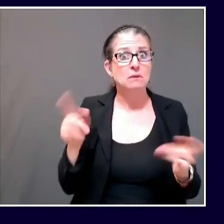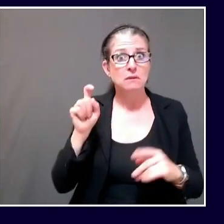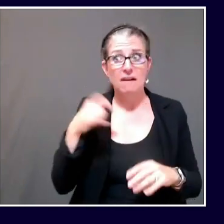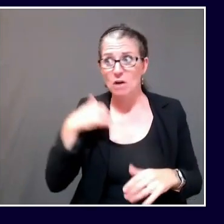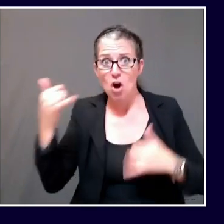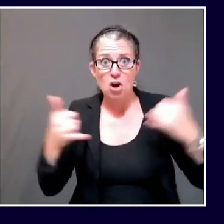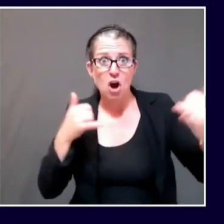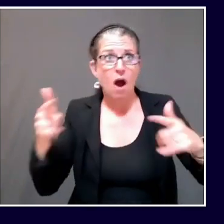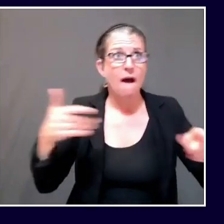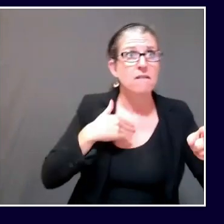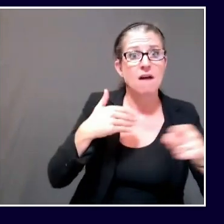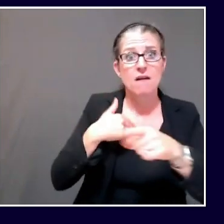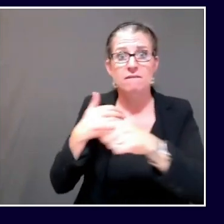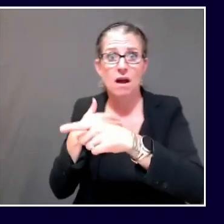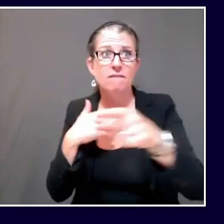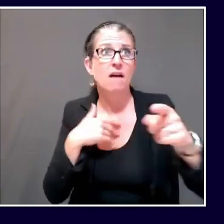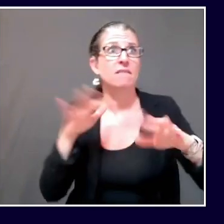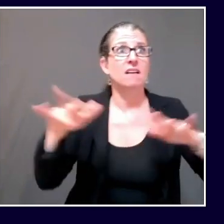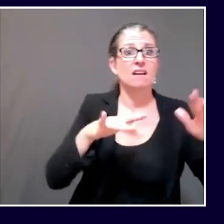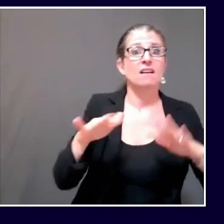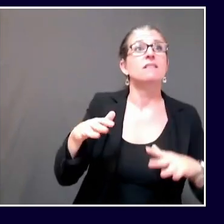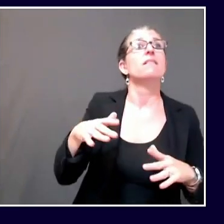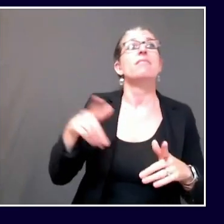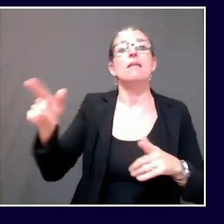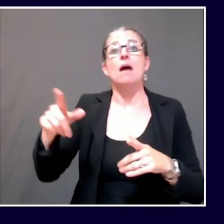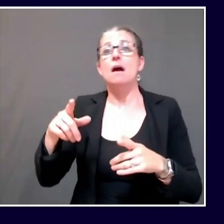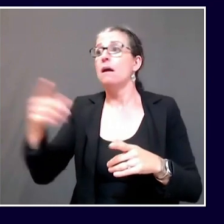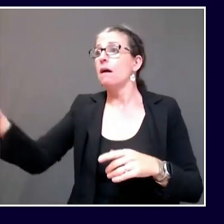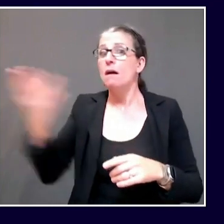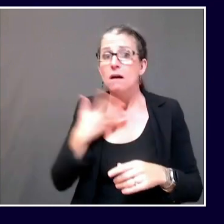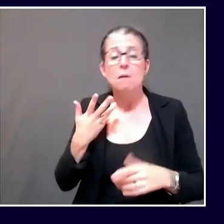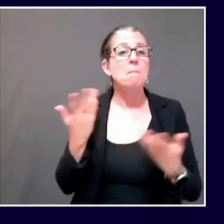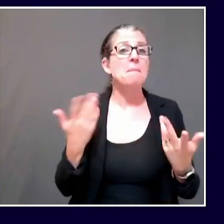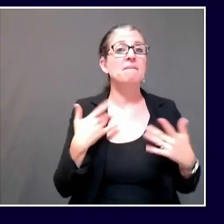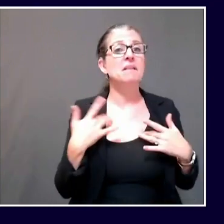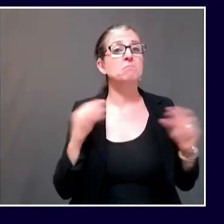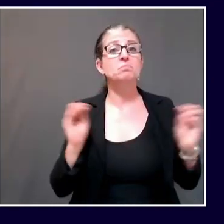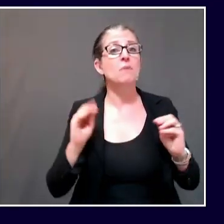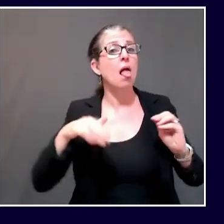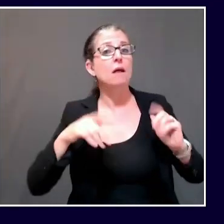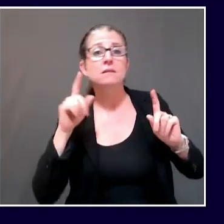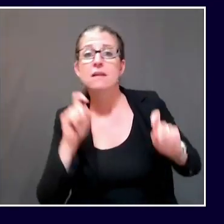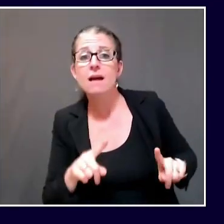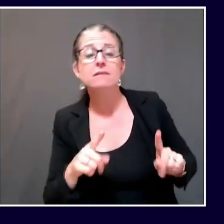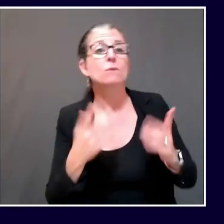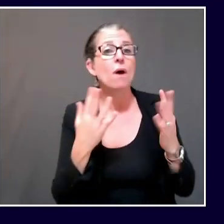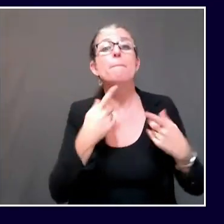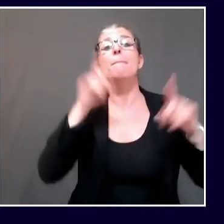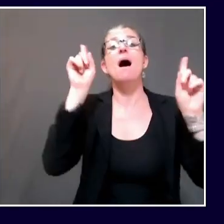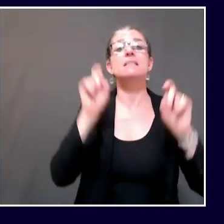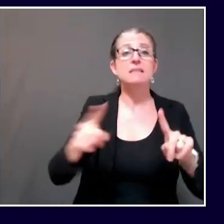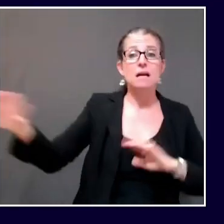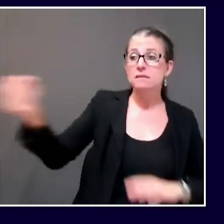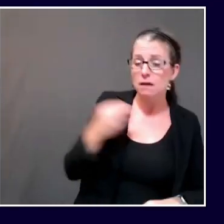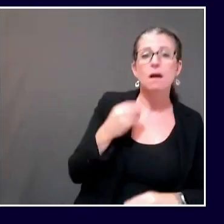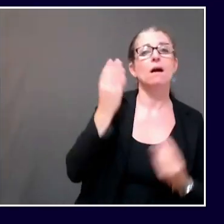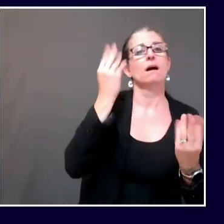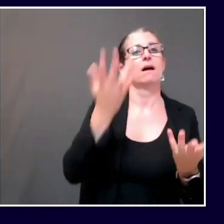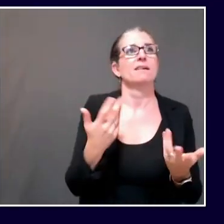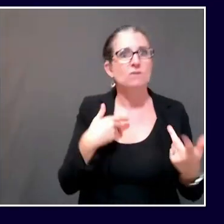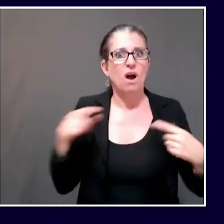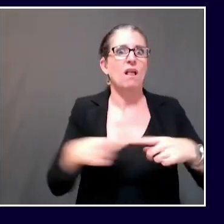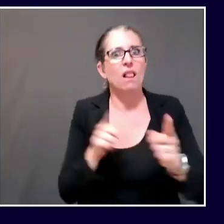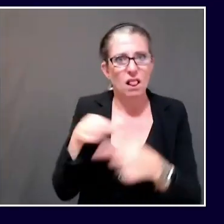then we expand the circle. Contact tracing rates overall, the cooperation rate with Maine